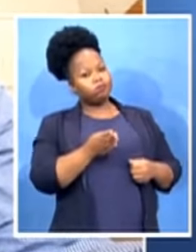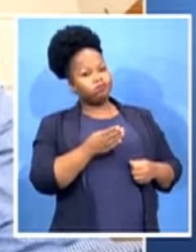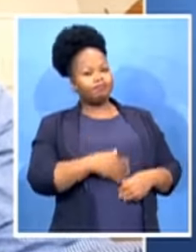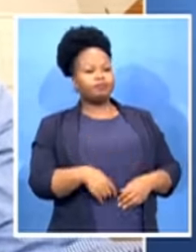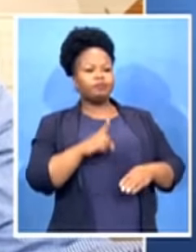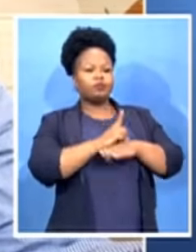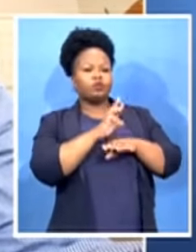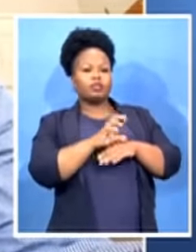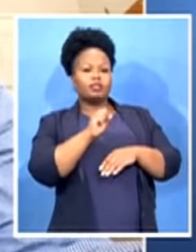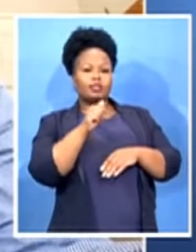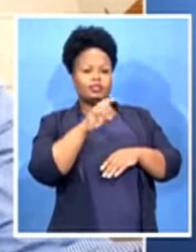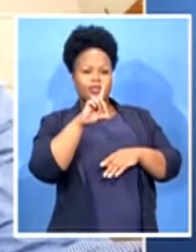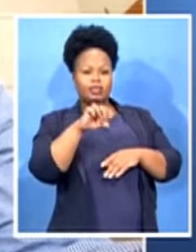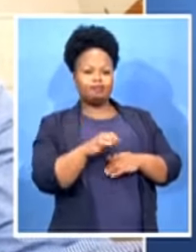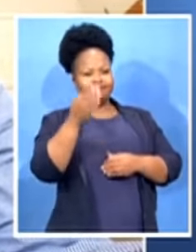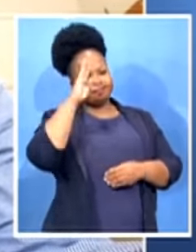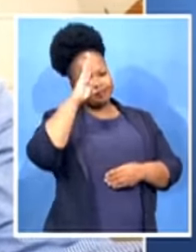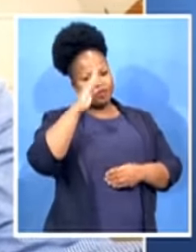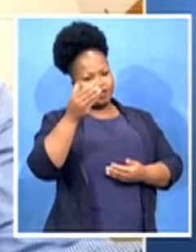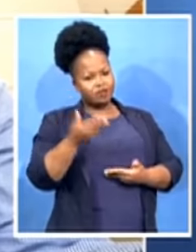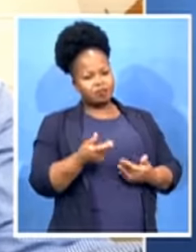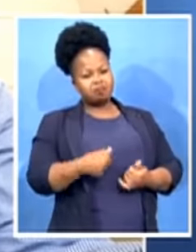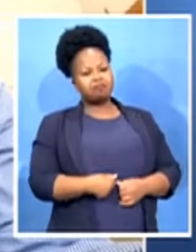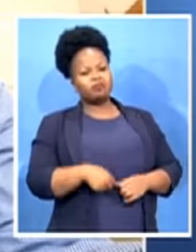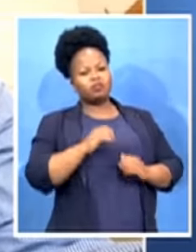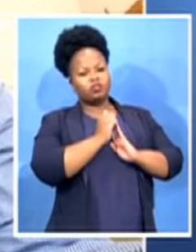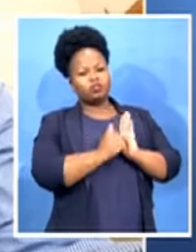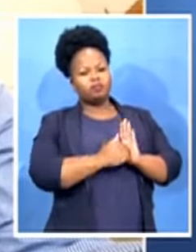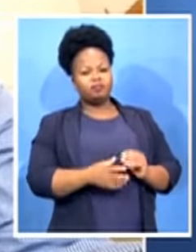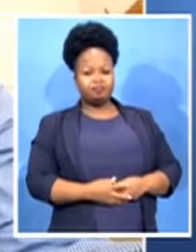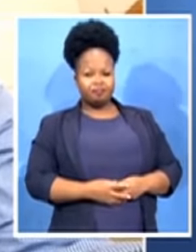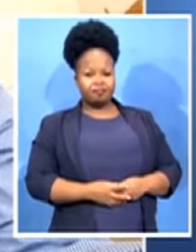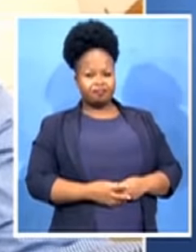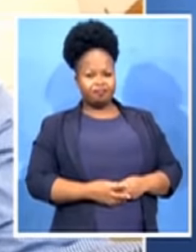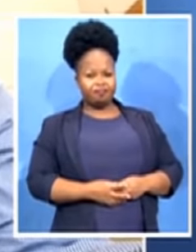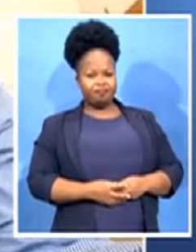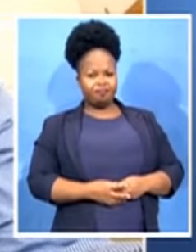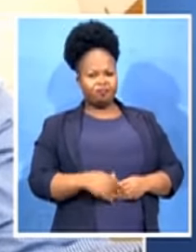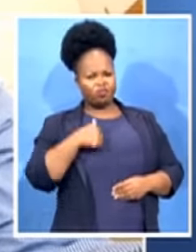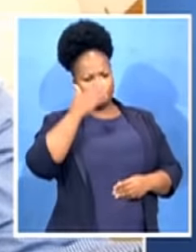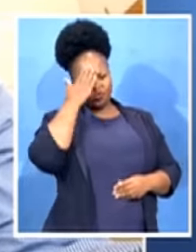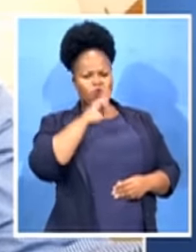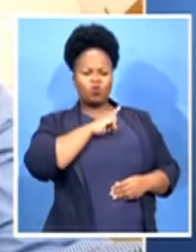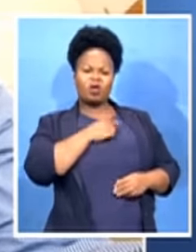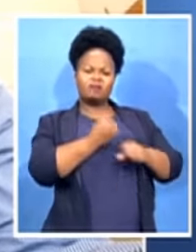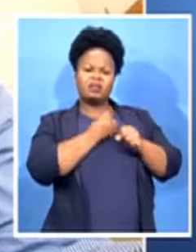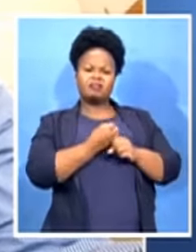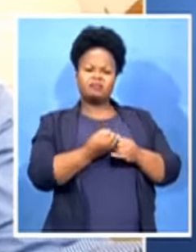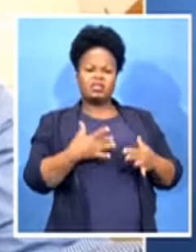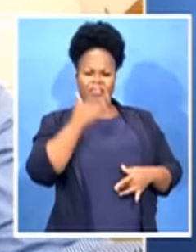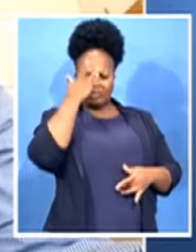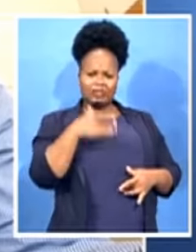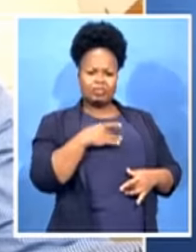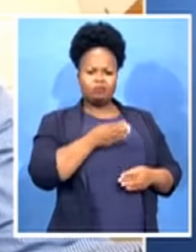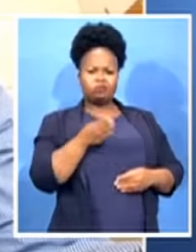welcome to the agenda. First of all, do you know what is attributing to these active cases currently that KZN has